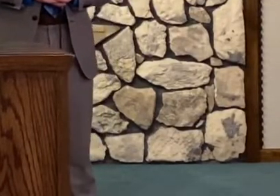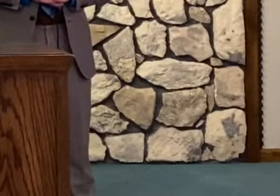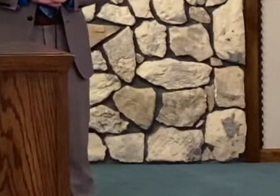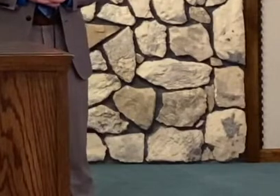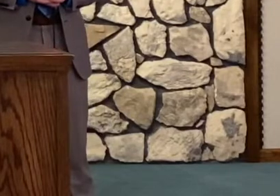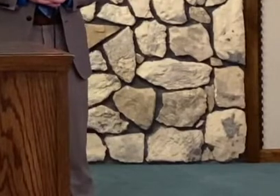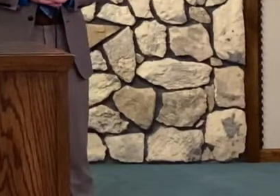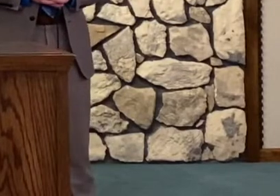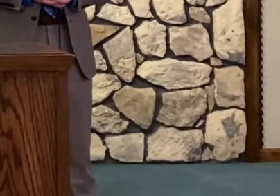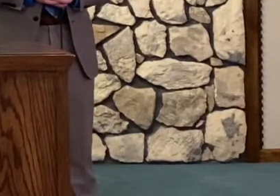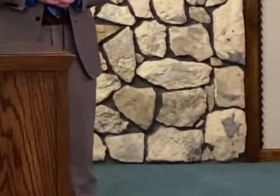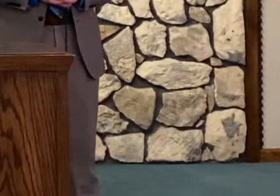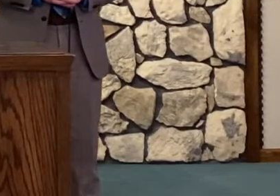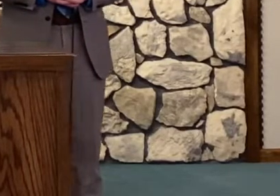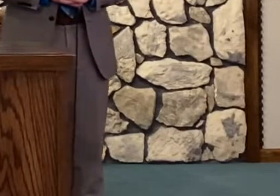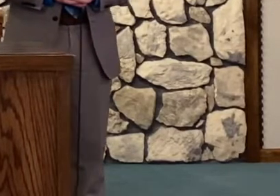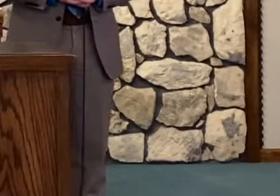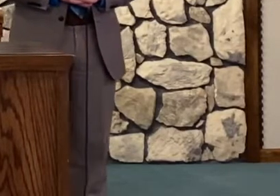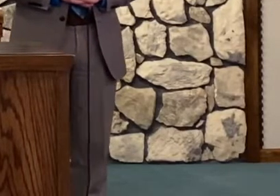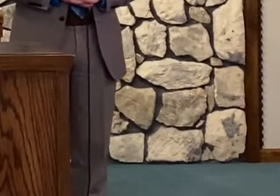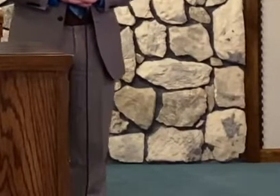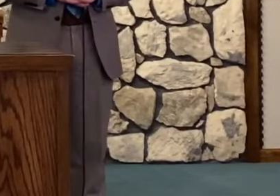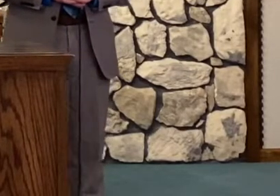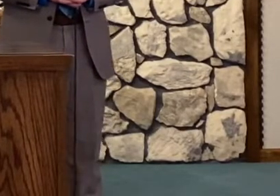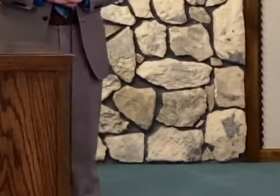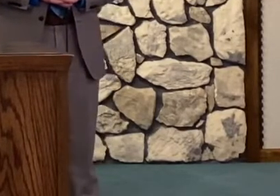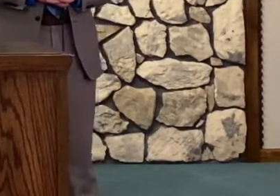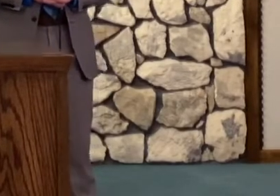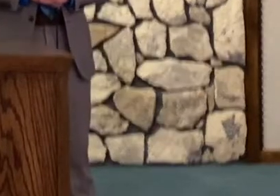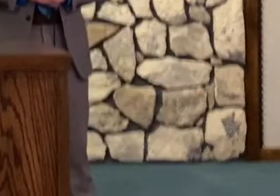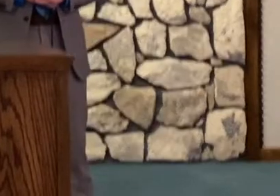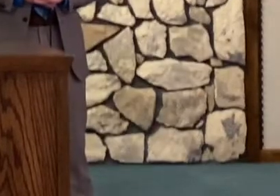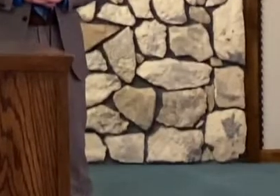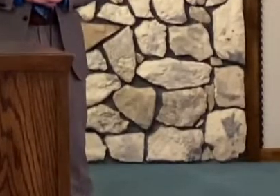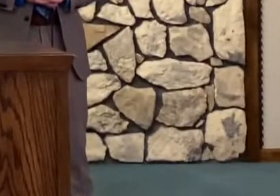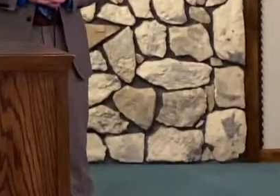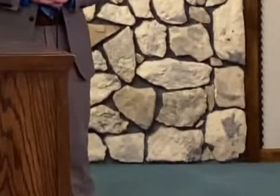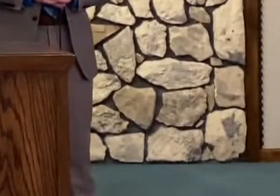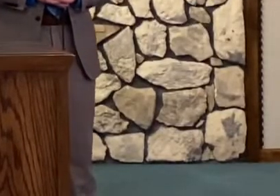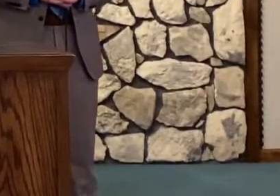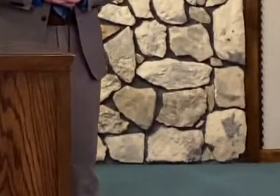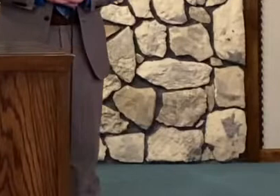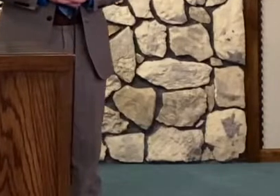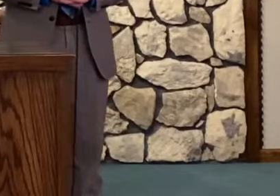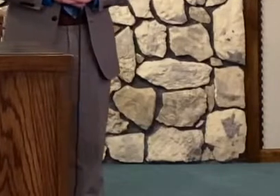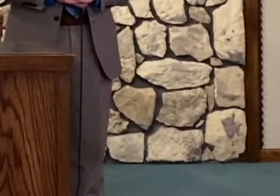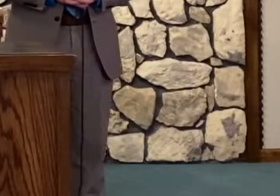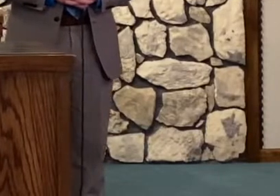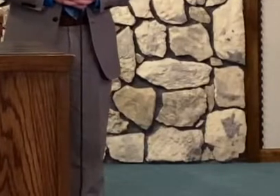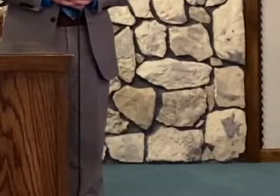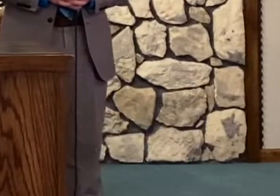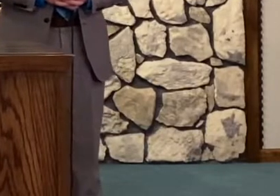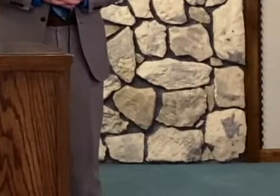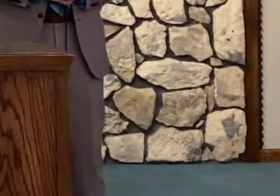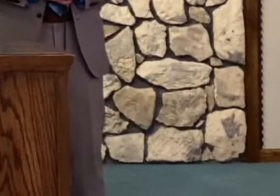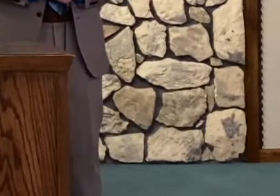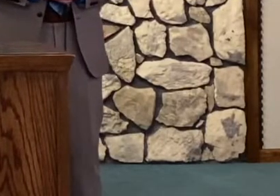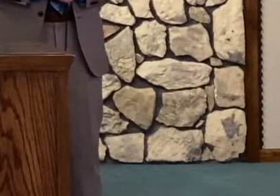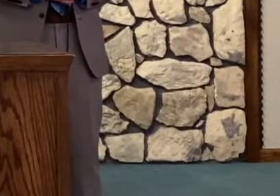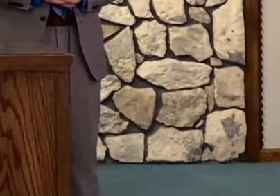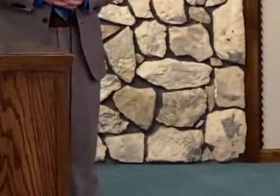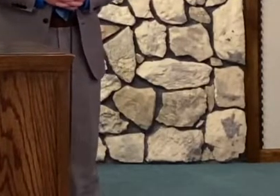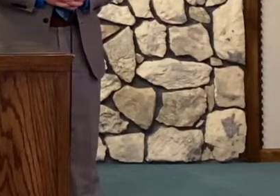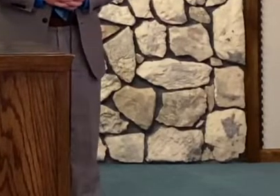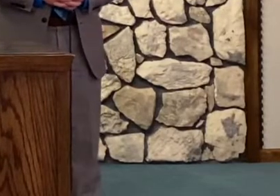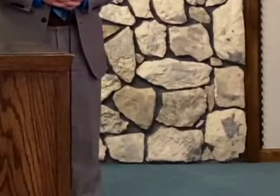a sanctuary. Yes. We have people on Friday in our, what we're calling our prayer